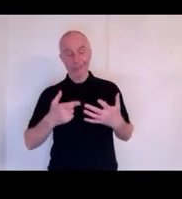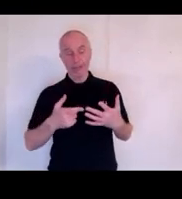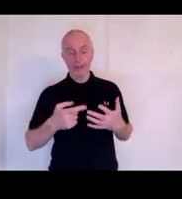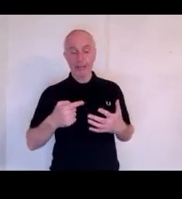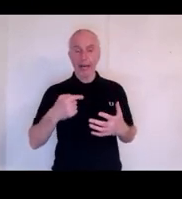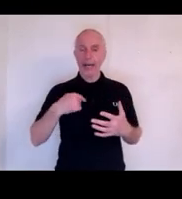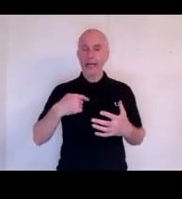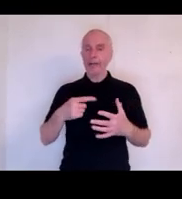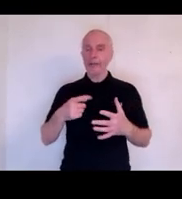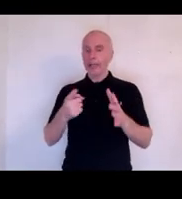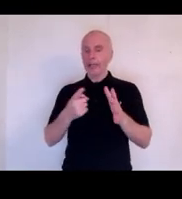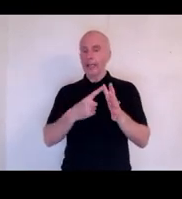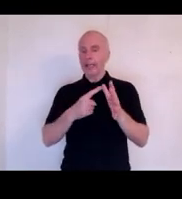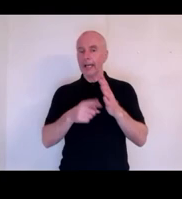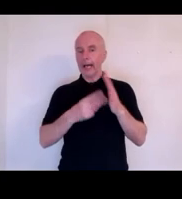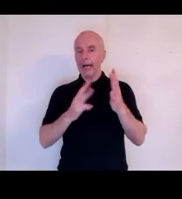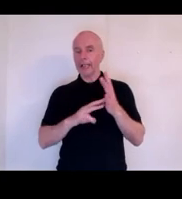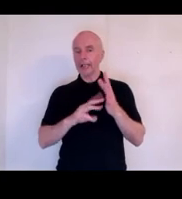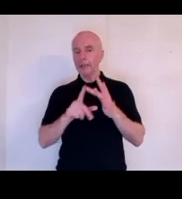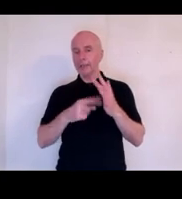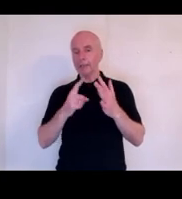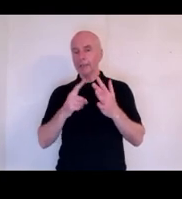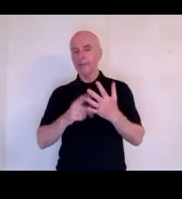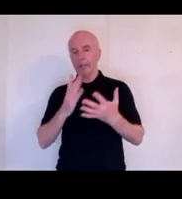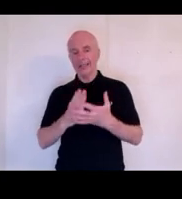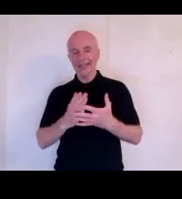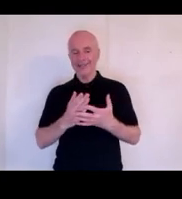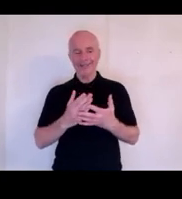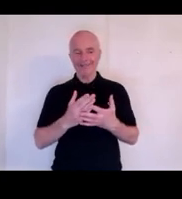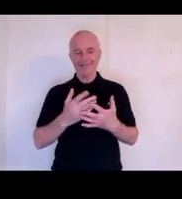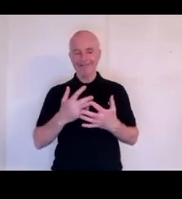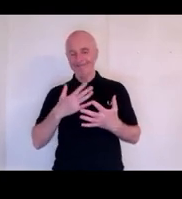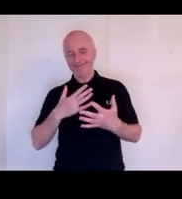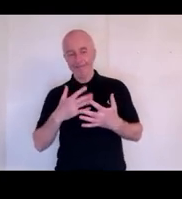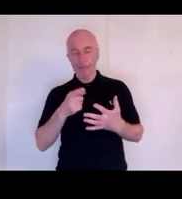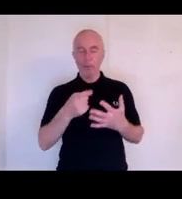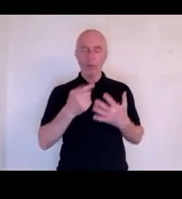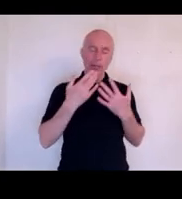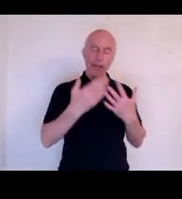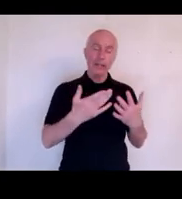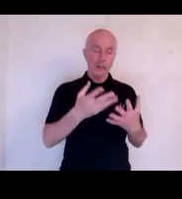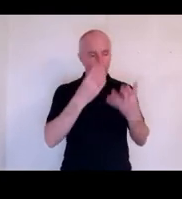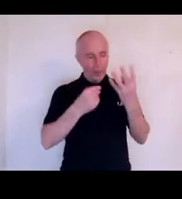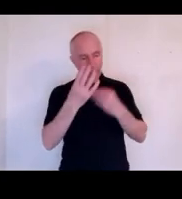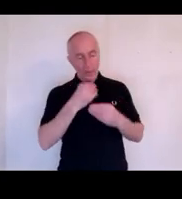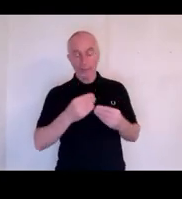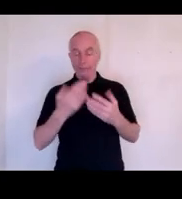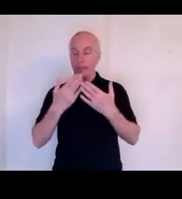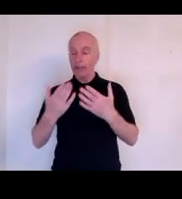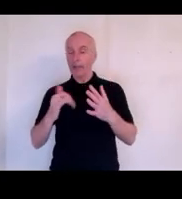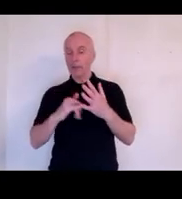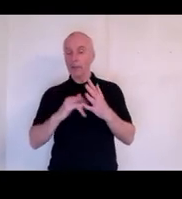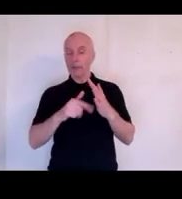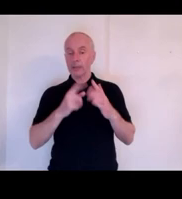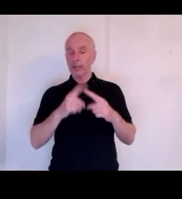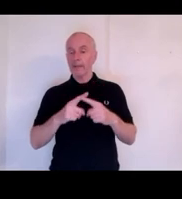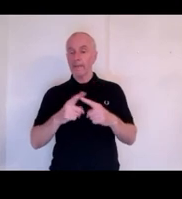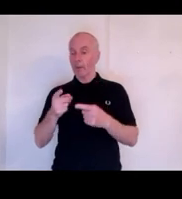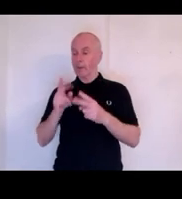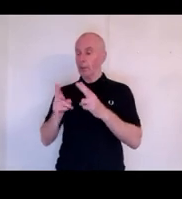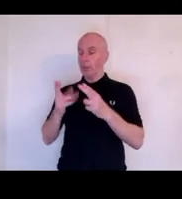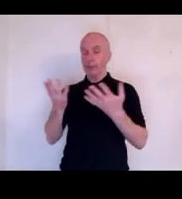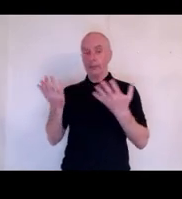atomistic modeler at heart, I've learned a great deal this evening. So thank you very much for that. Obviously, thank you again to Stephen for his interpretation.